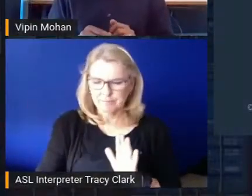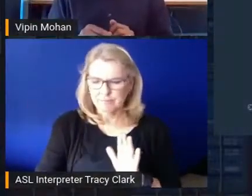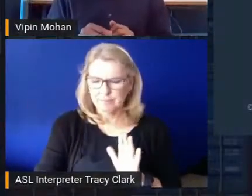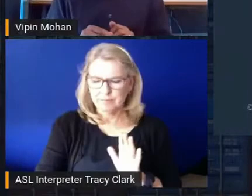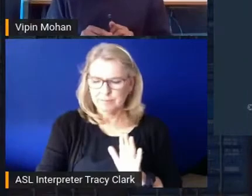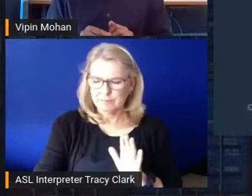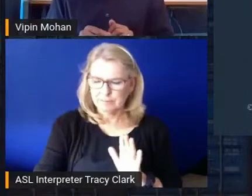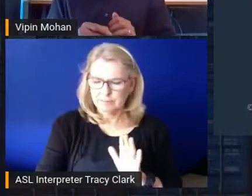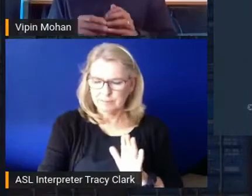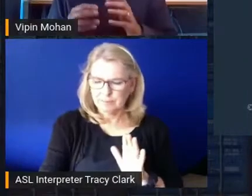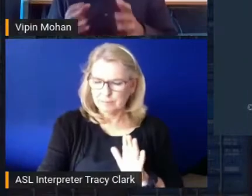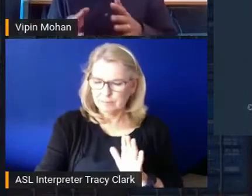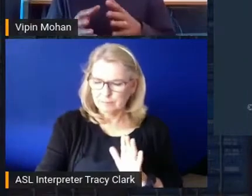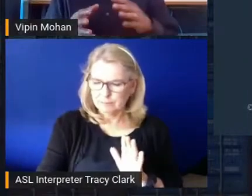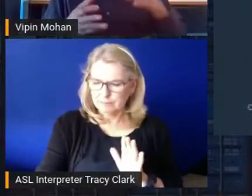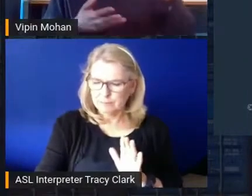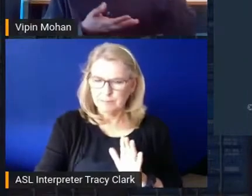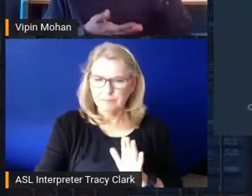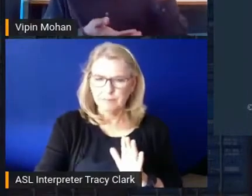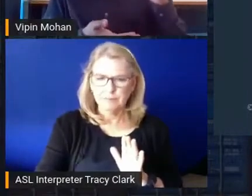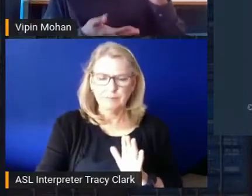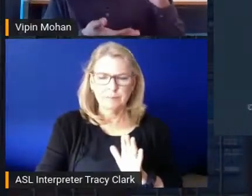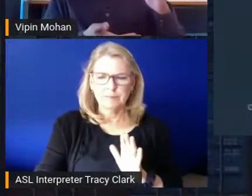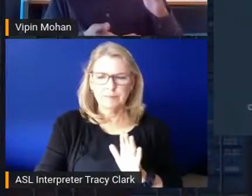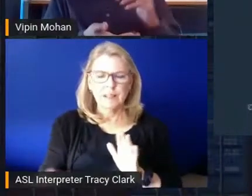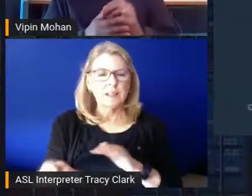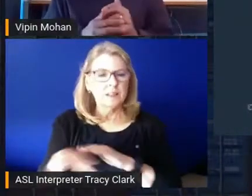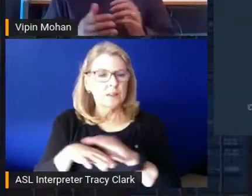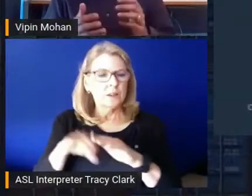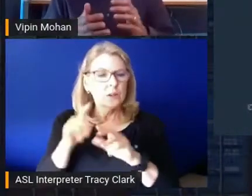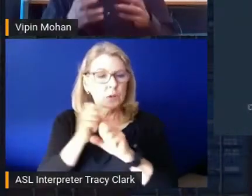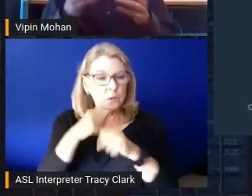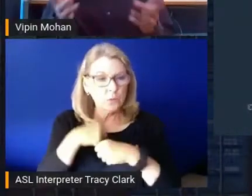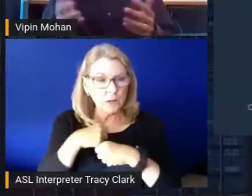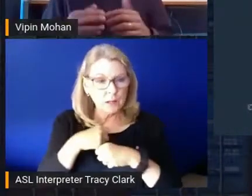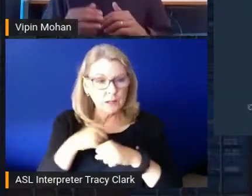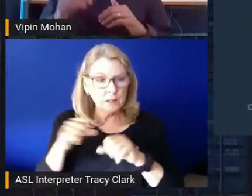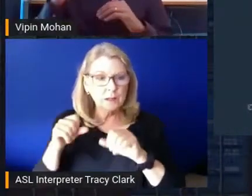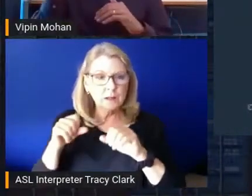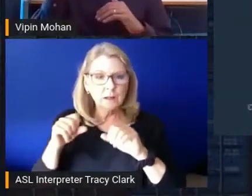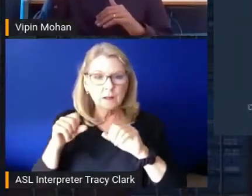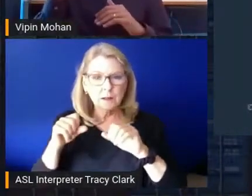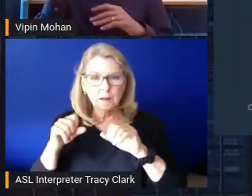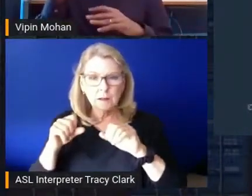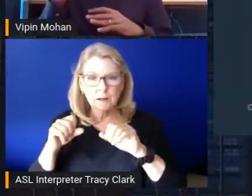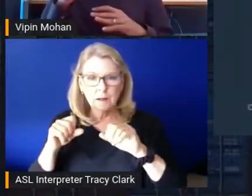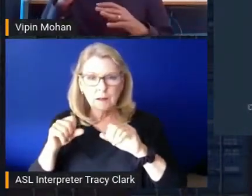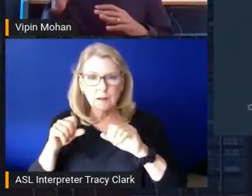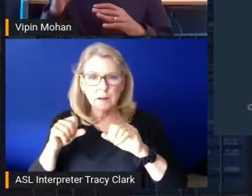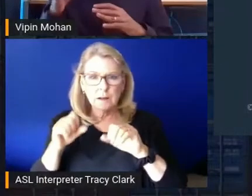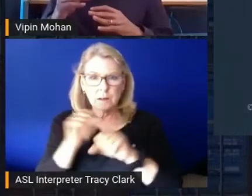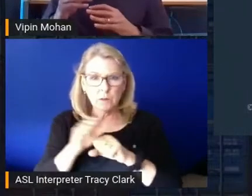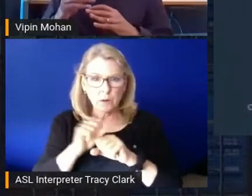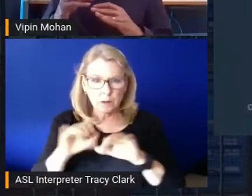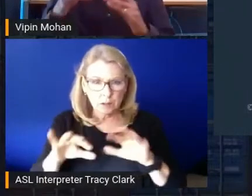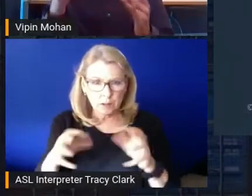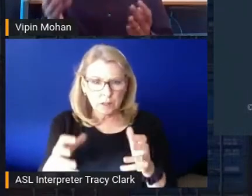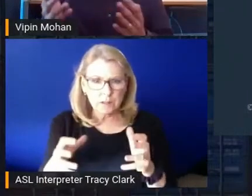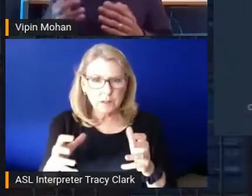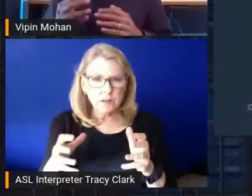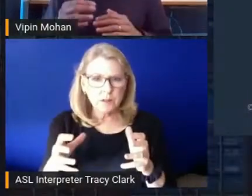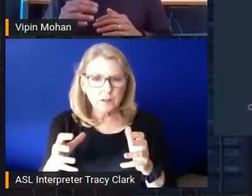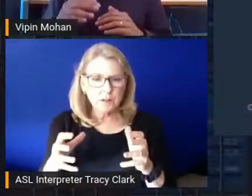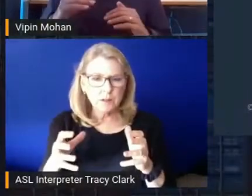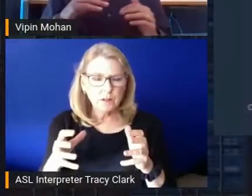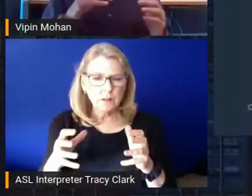Justin just talked about. So effectively, you create the cluster spec file, and by the way, the file that Vignesh went over, you don't have to